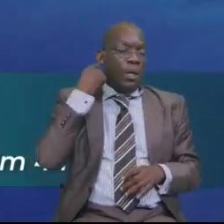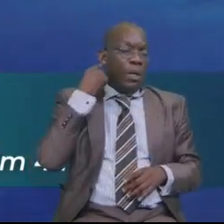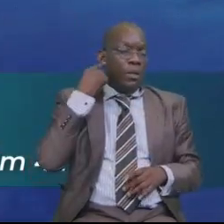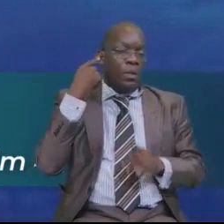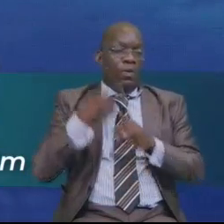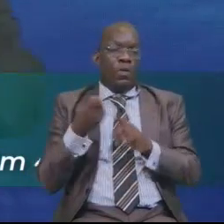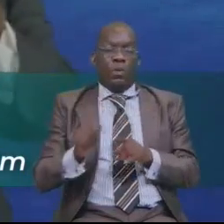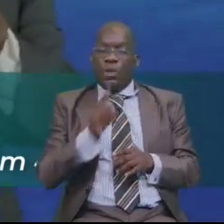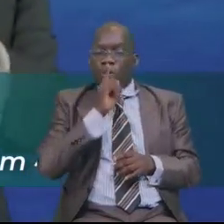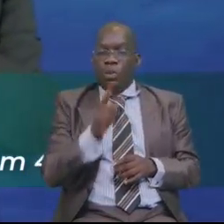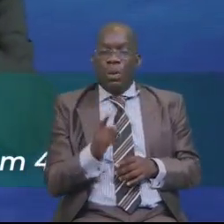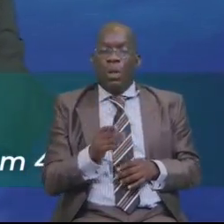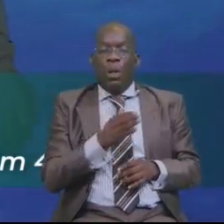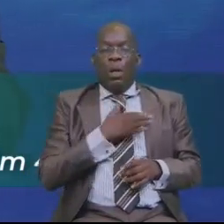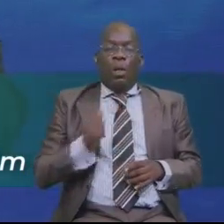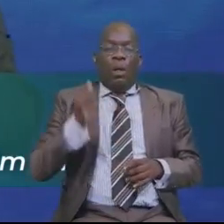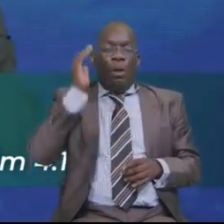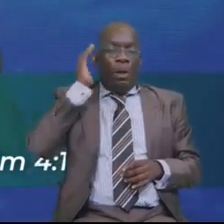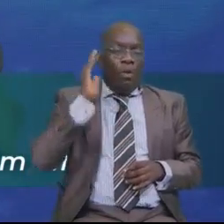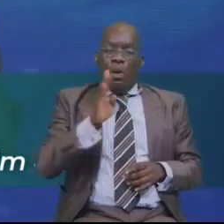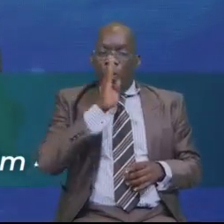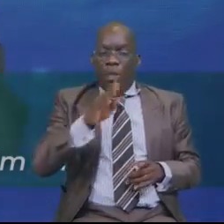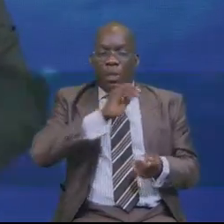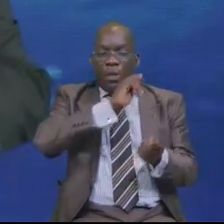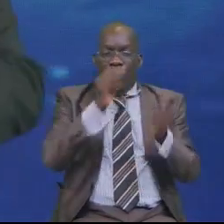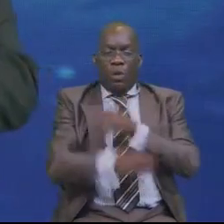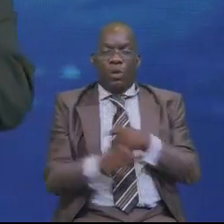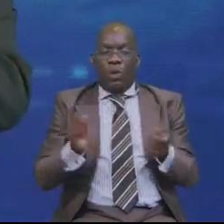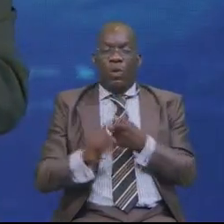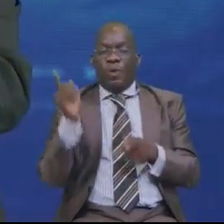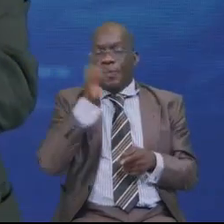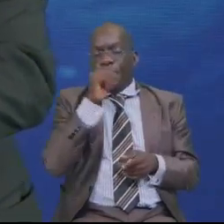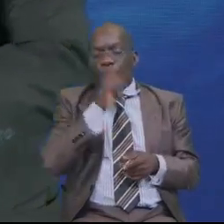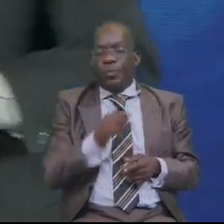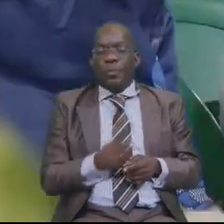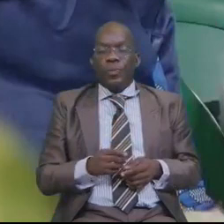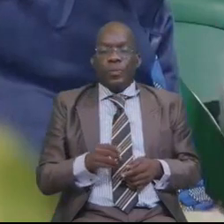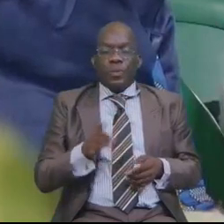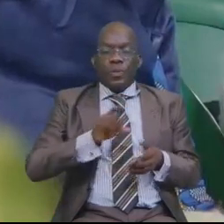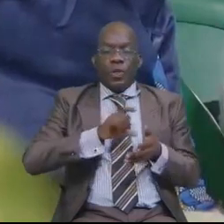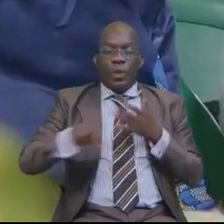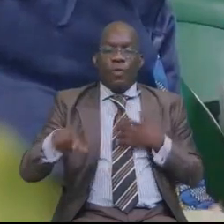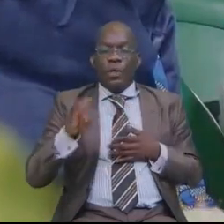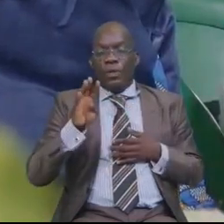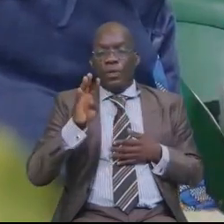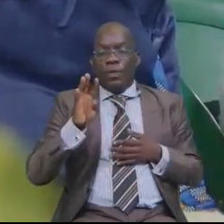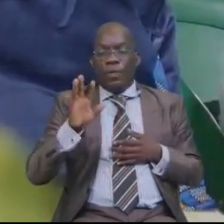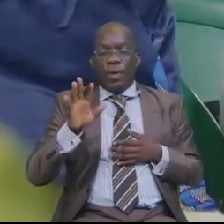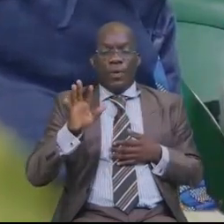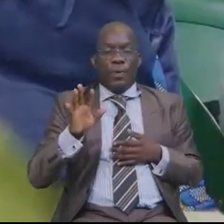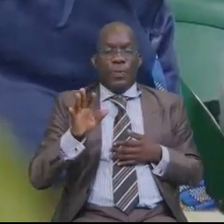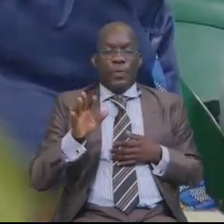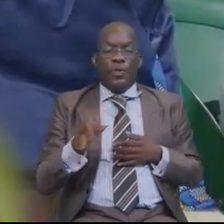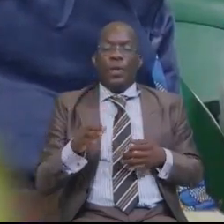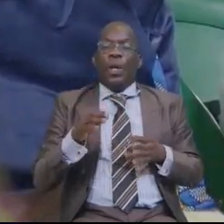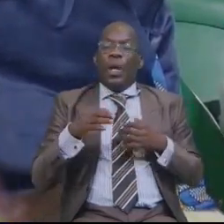the truth and shall be turned unto fables. Now verse 5, even with all those